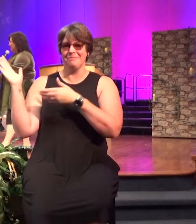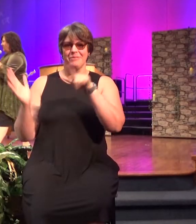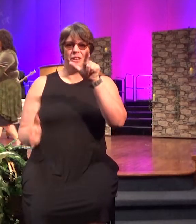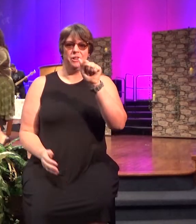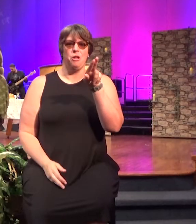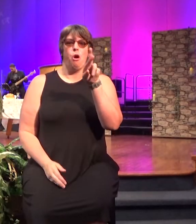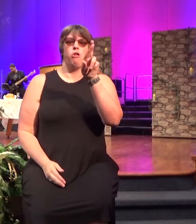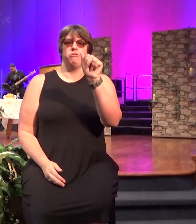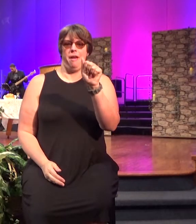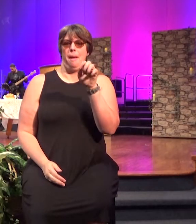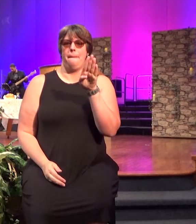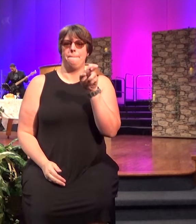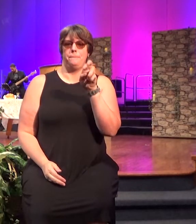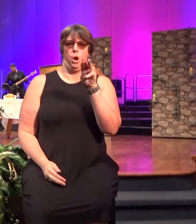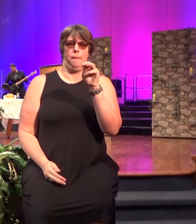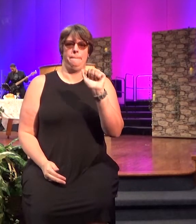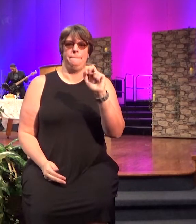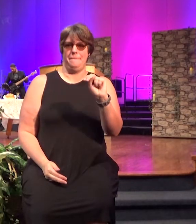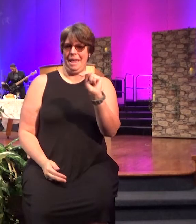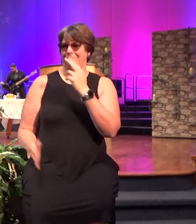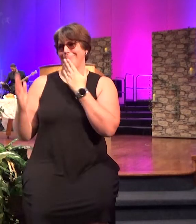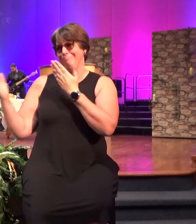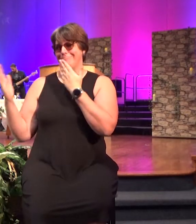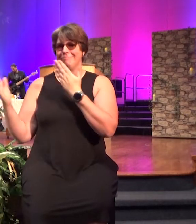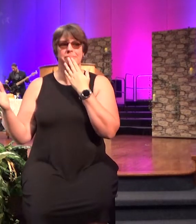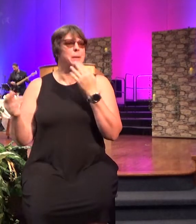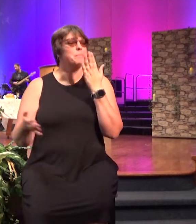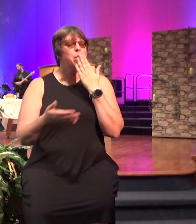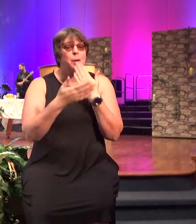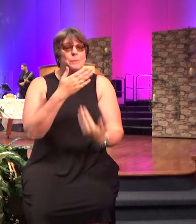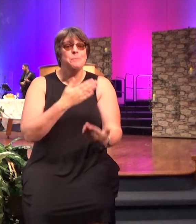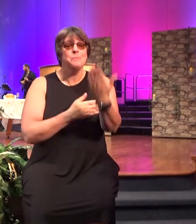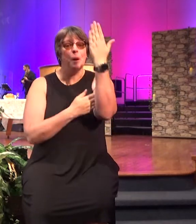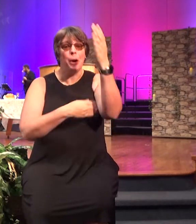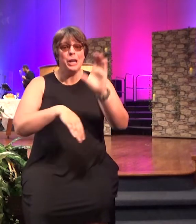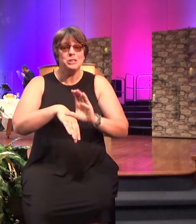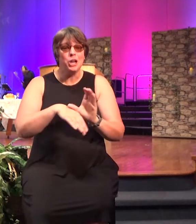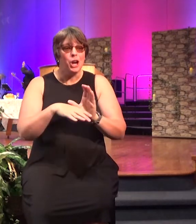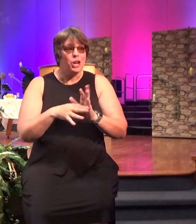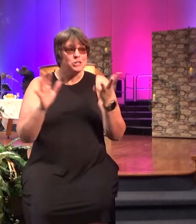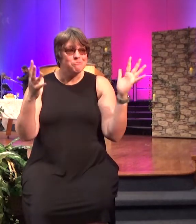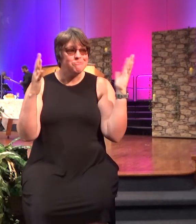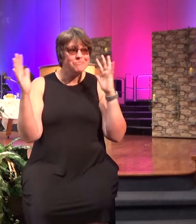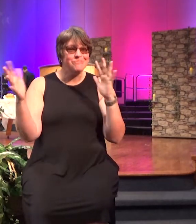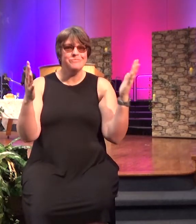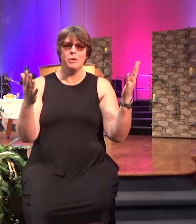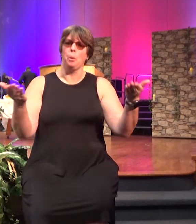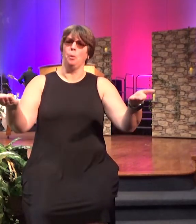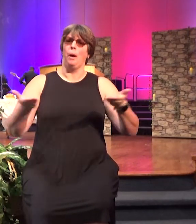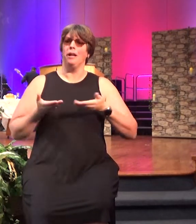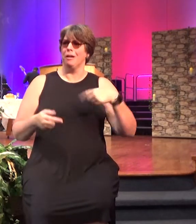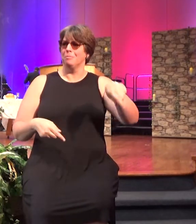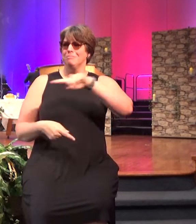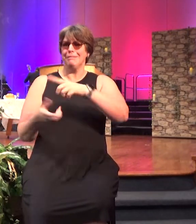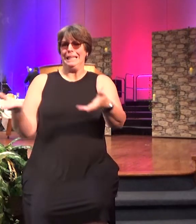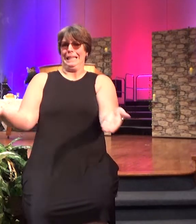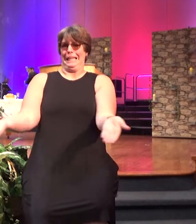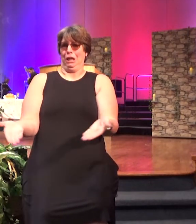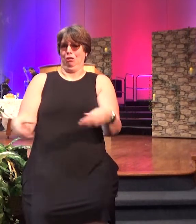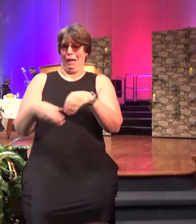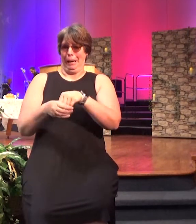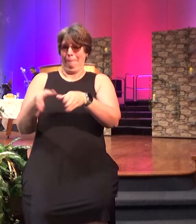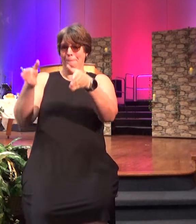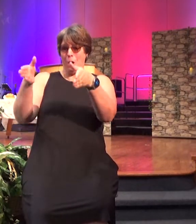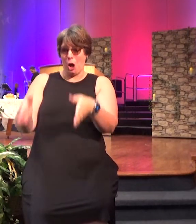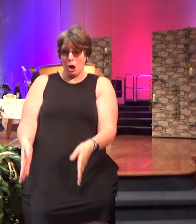Good morning, Mile High Church. Welcome to those of you who are here in our beautiful sanctuary, our Teel Sanctuary. Welcome to those of you